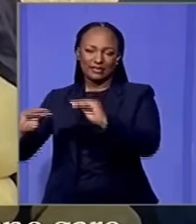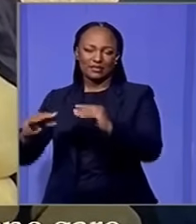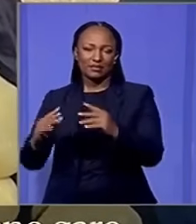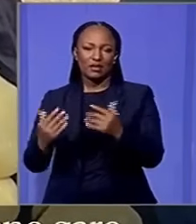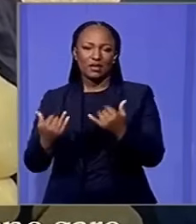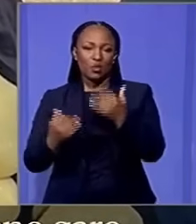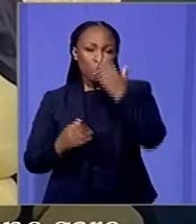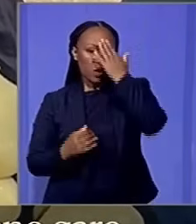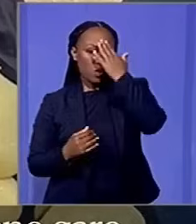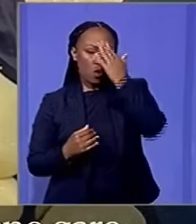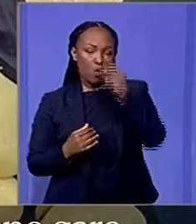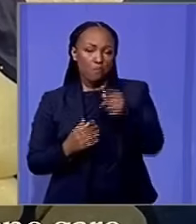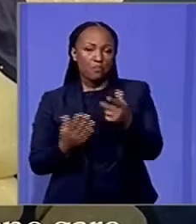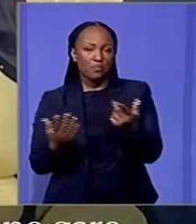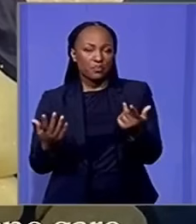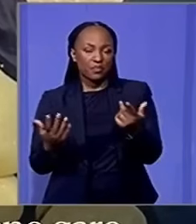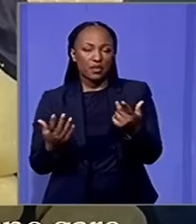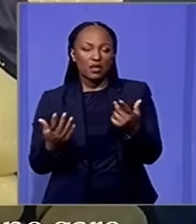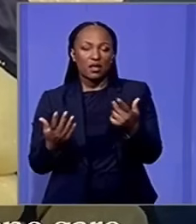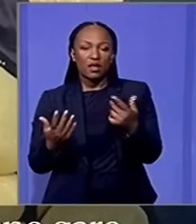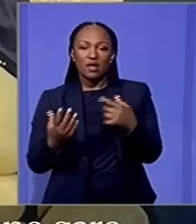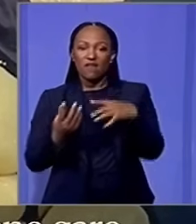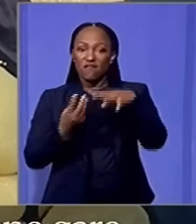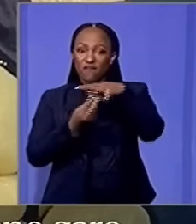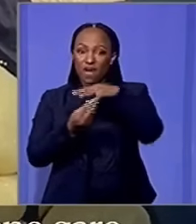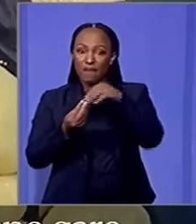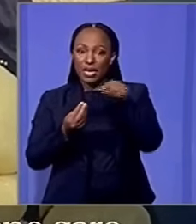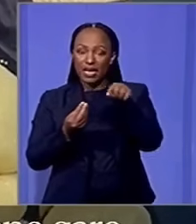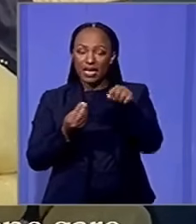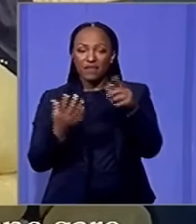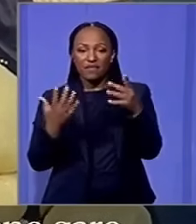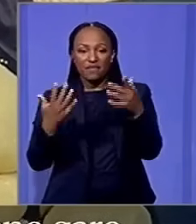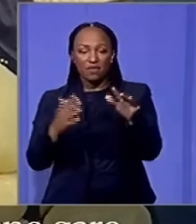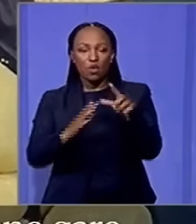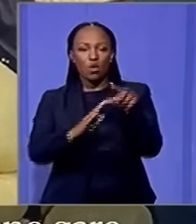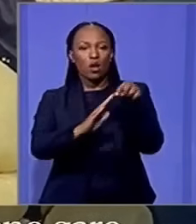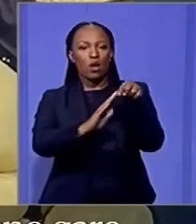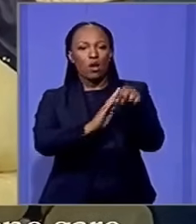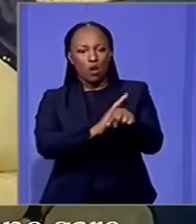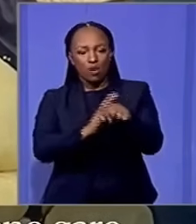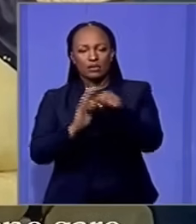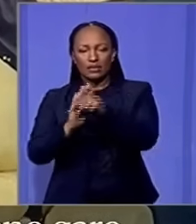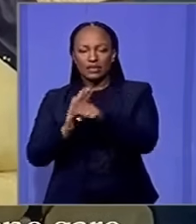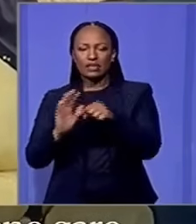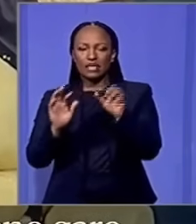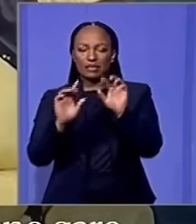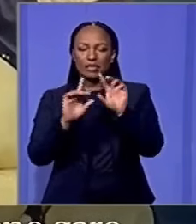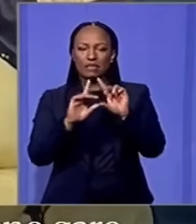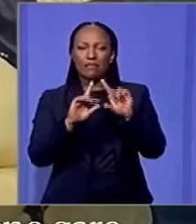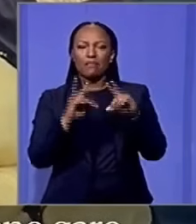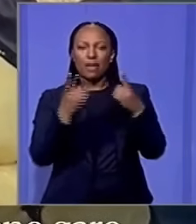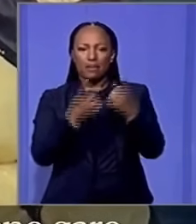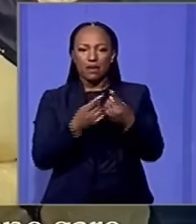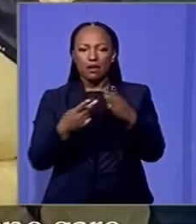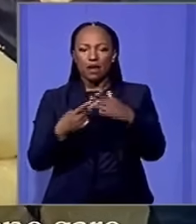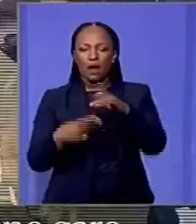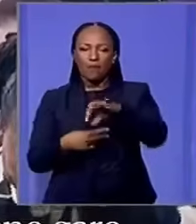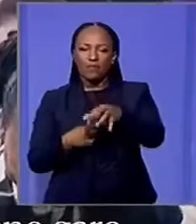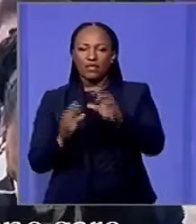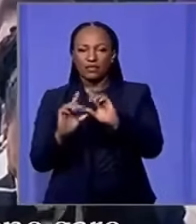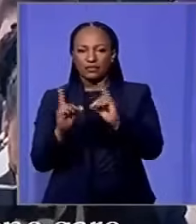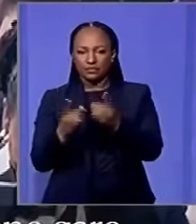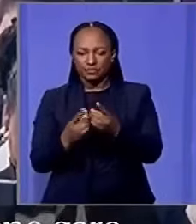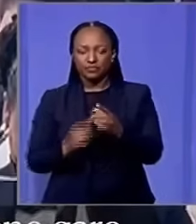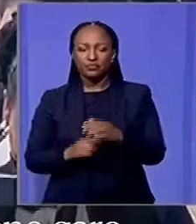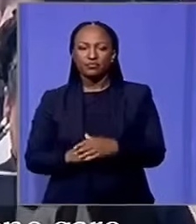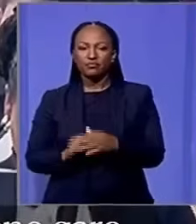now when you have lost as families, we have also lost as the department and as the provincial department.